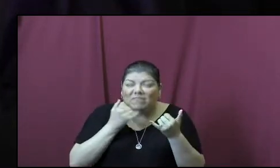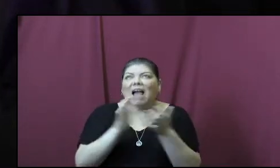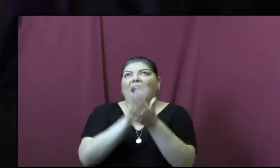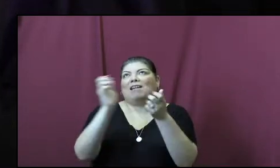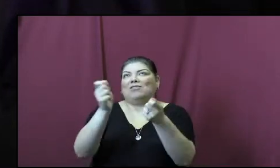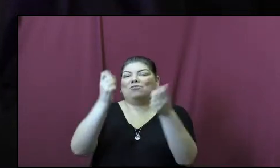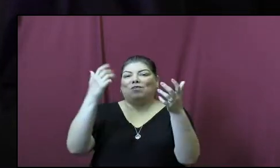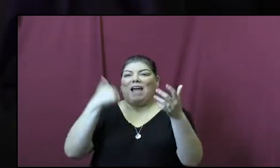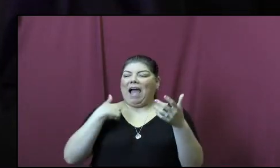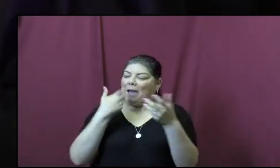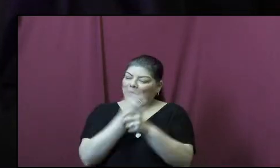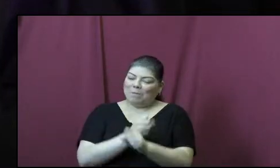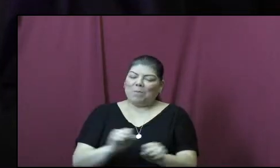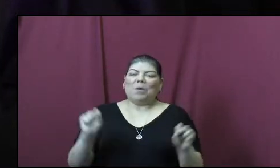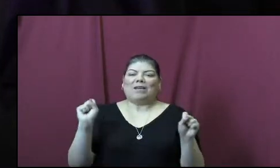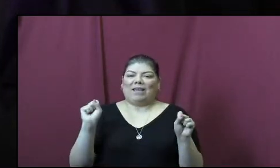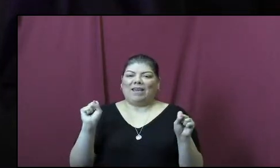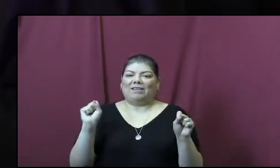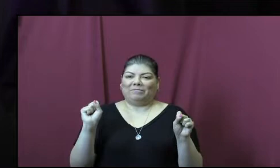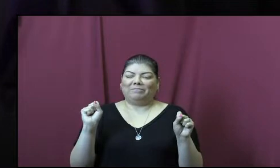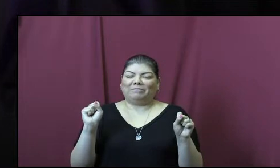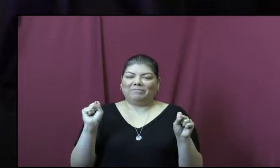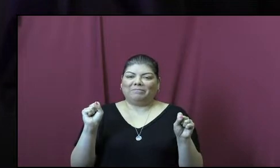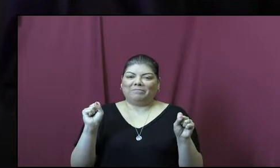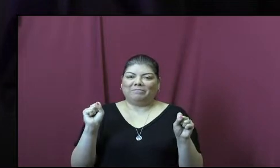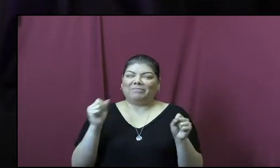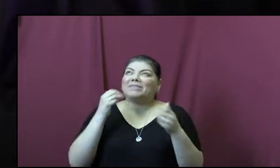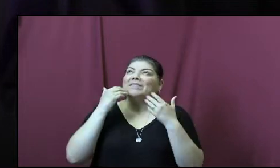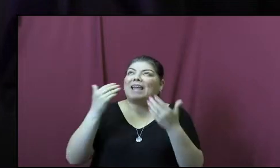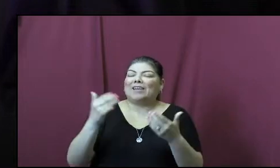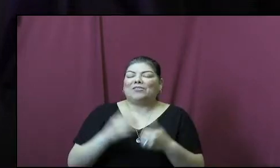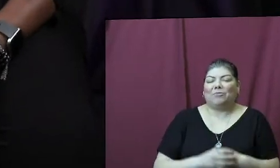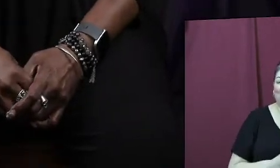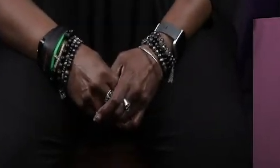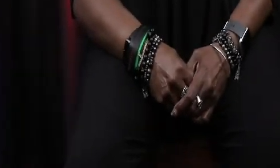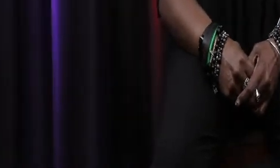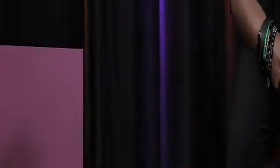hallelujah, I've been born again. Thank you.